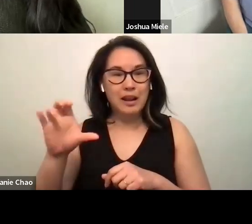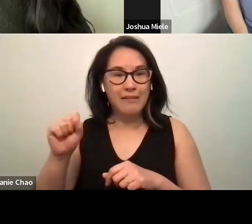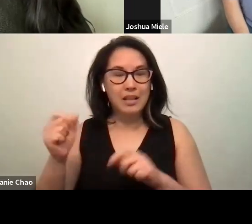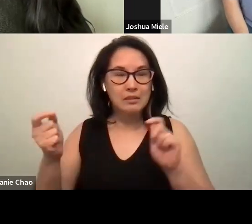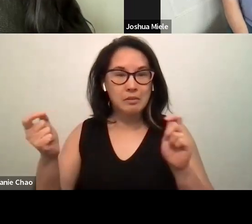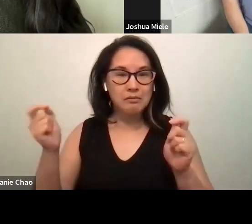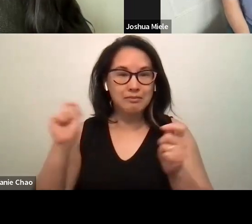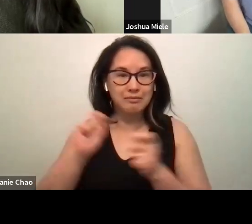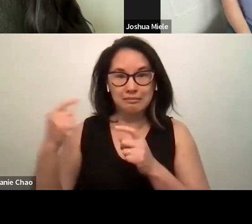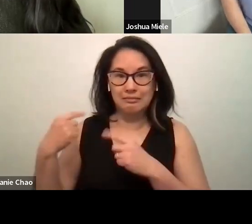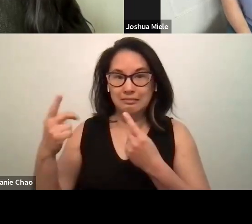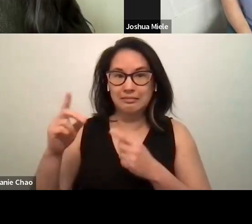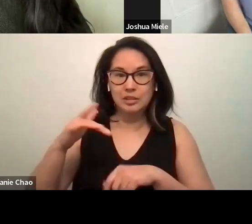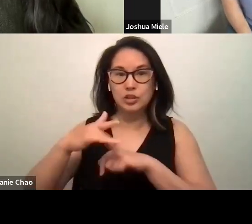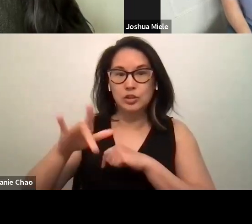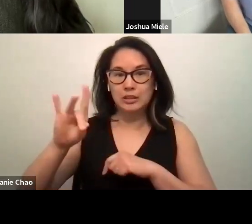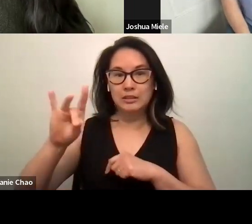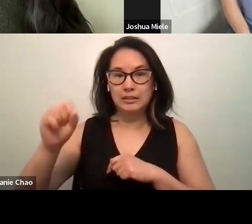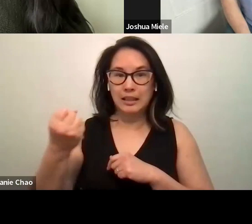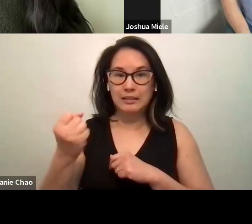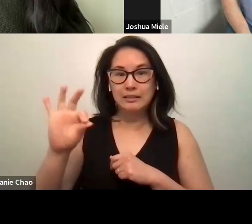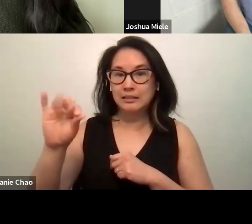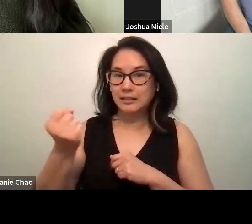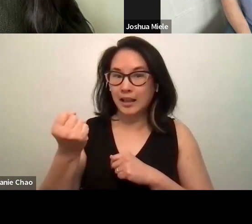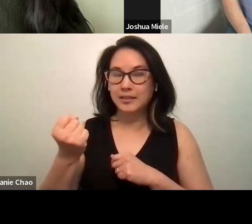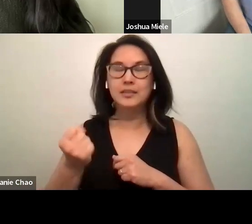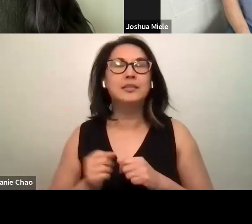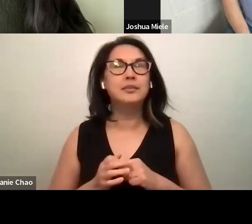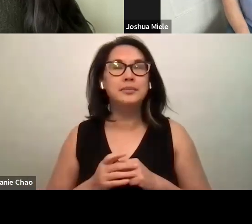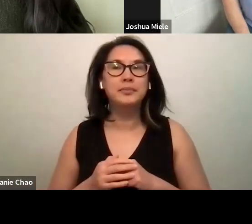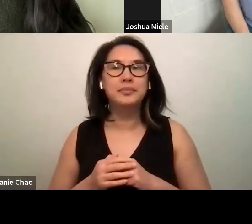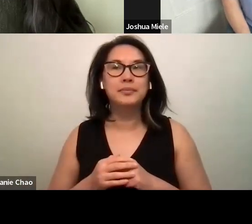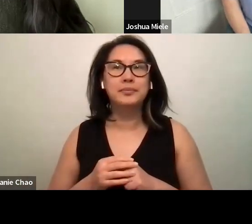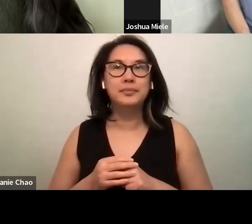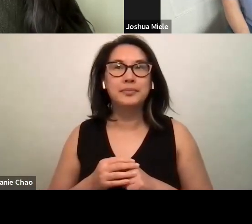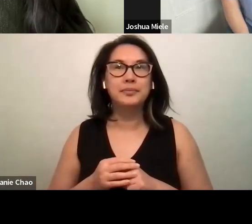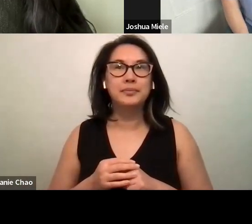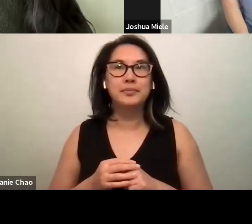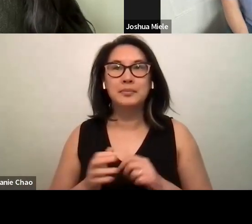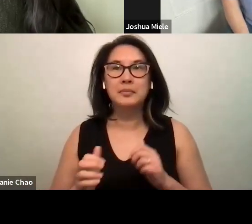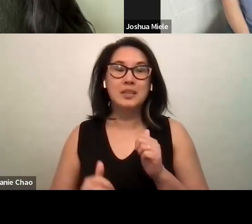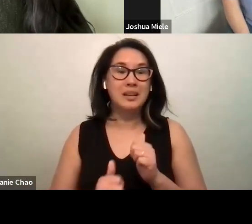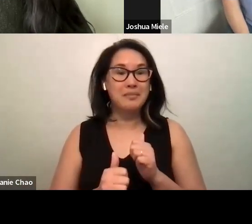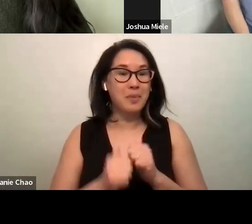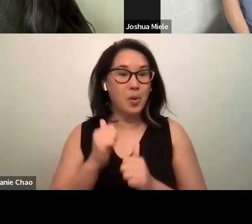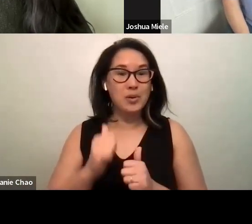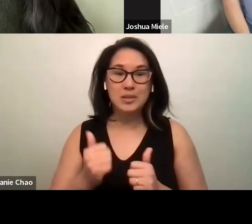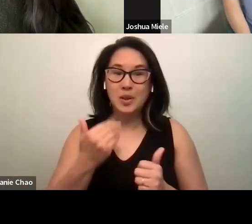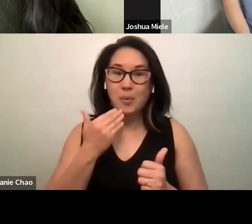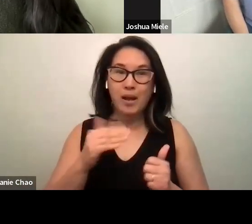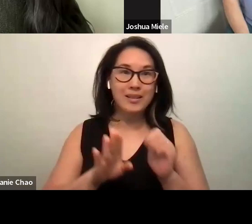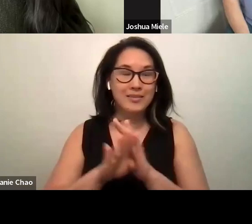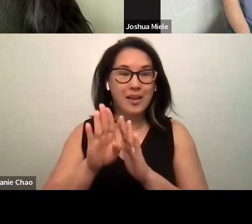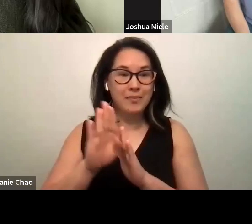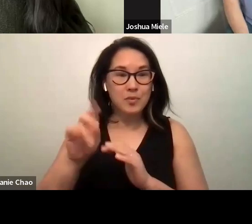late 80s, early 90s. And the most the most well-developed tools are being created by